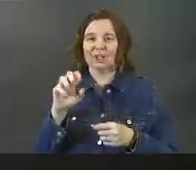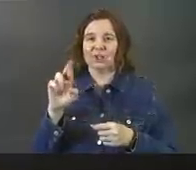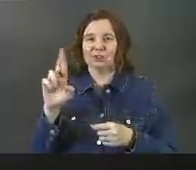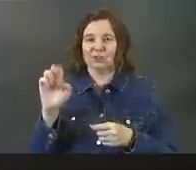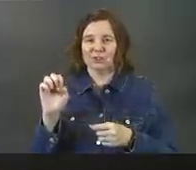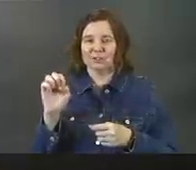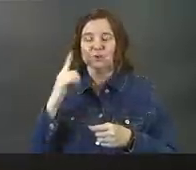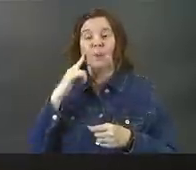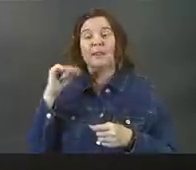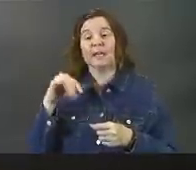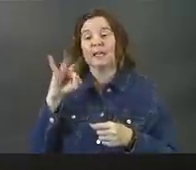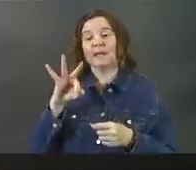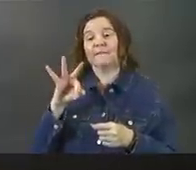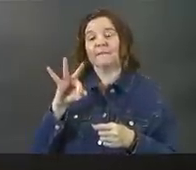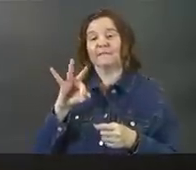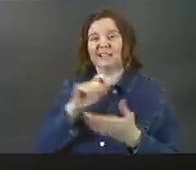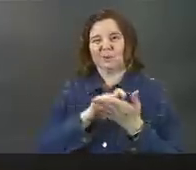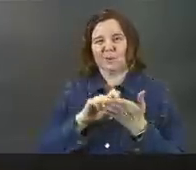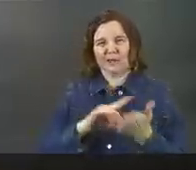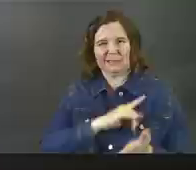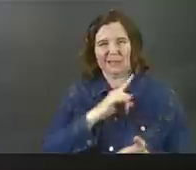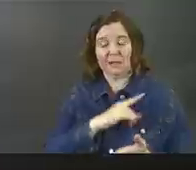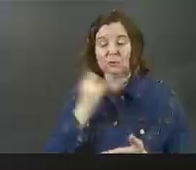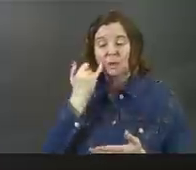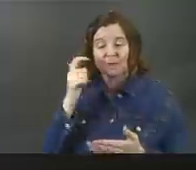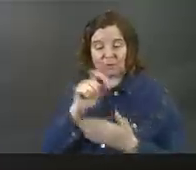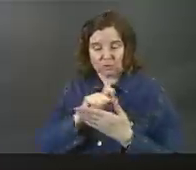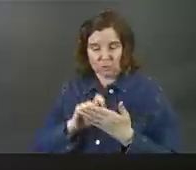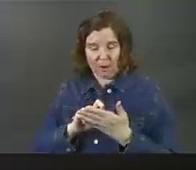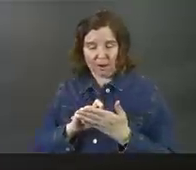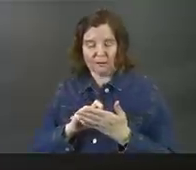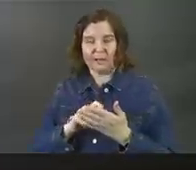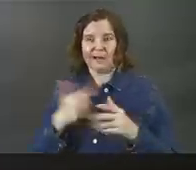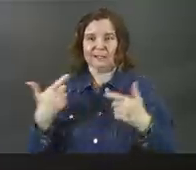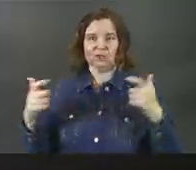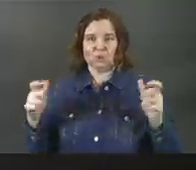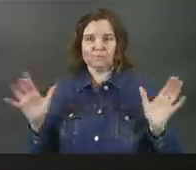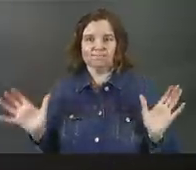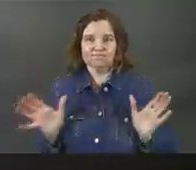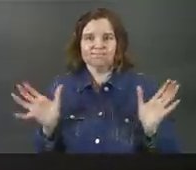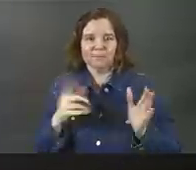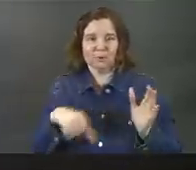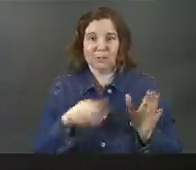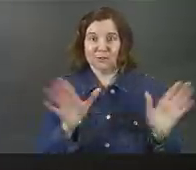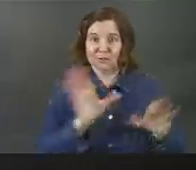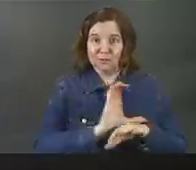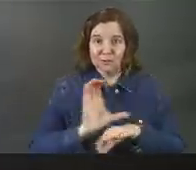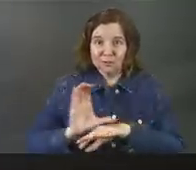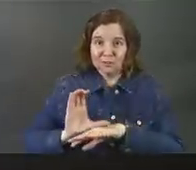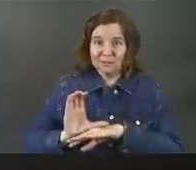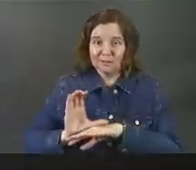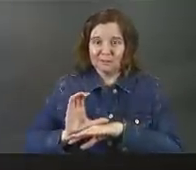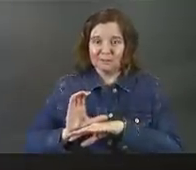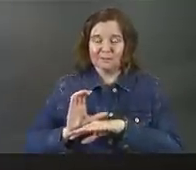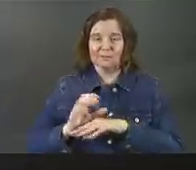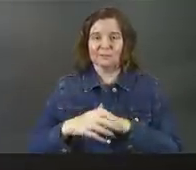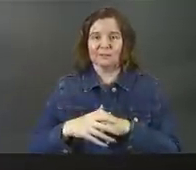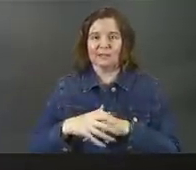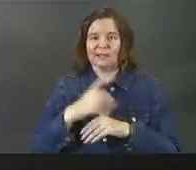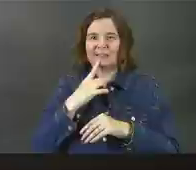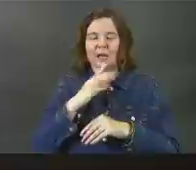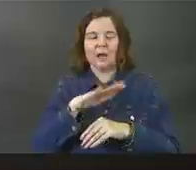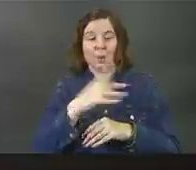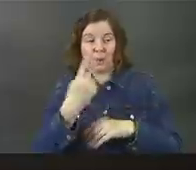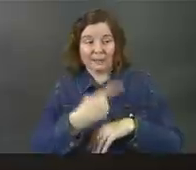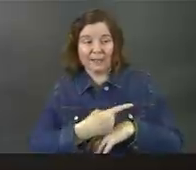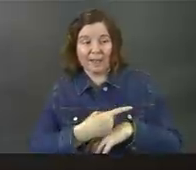So think about this. If John's writing this letter, that's this huge encouragement to this church under this Roman oppression, saying, hey,